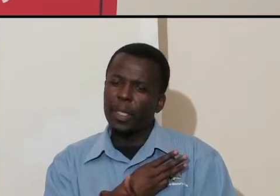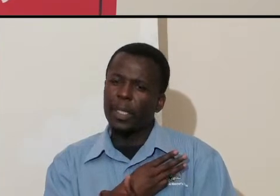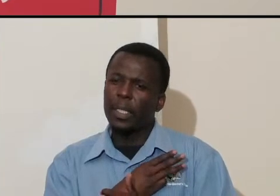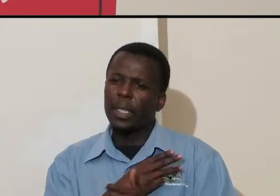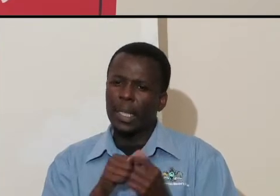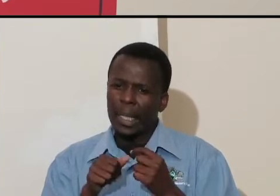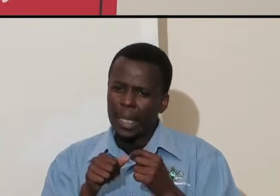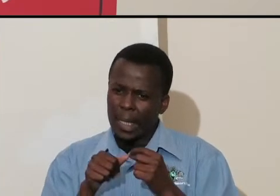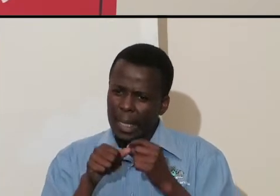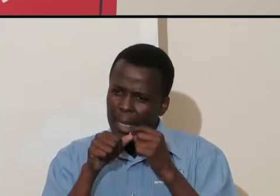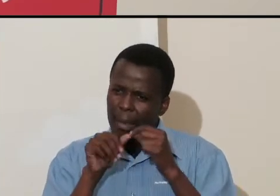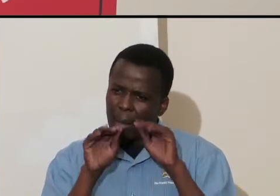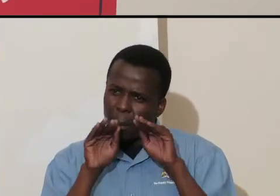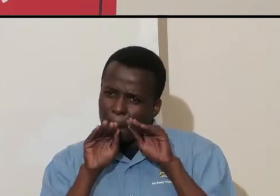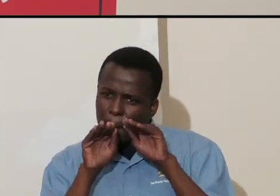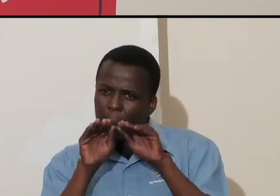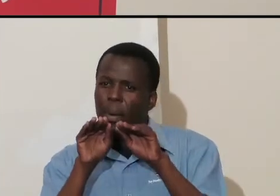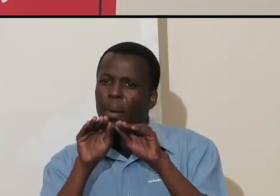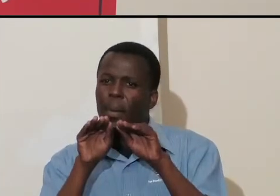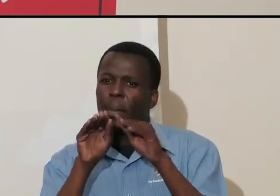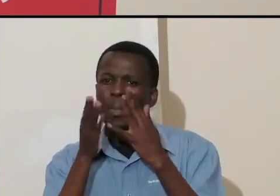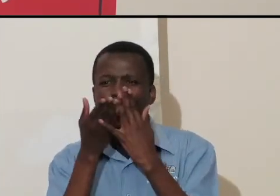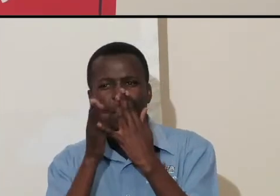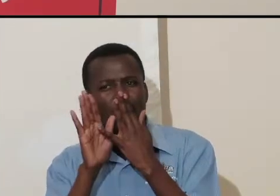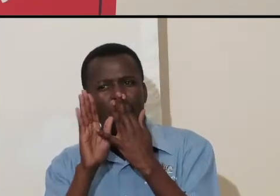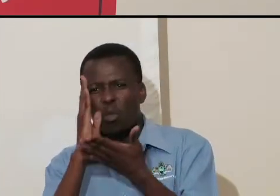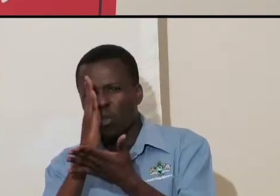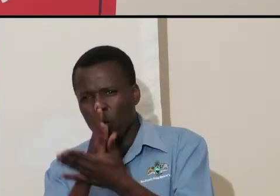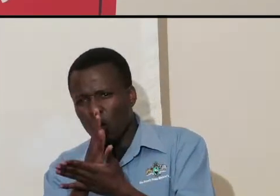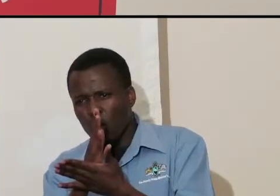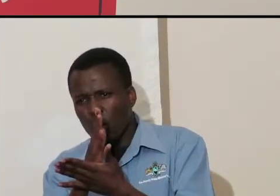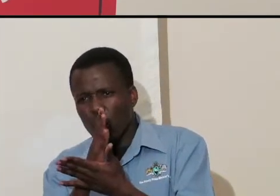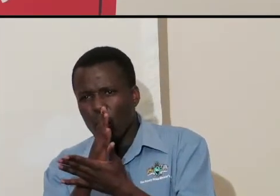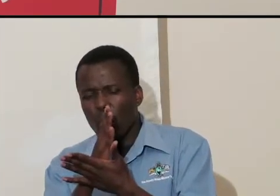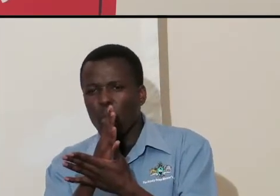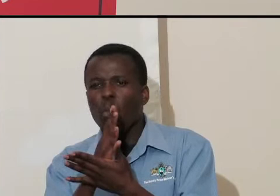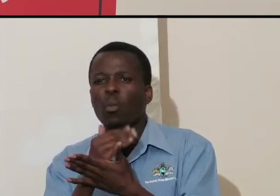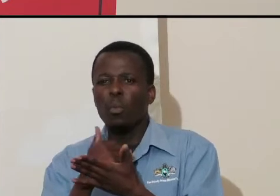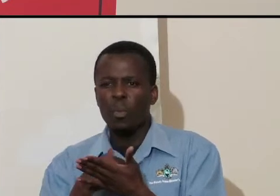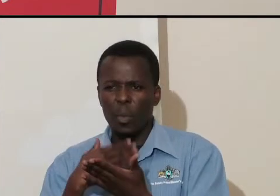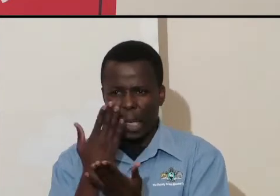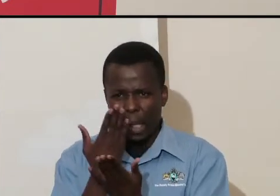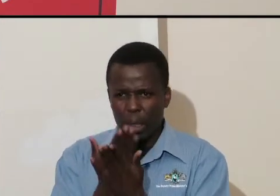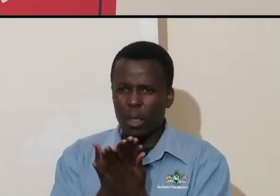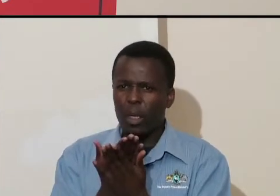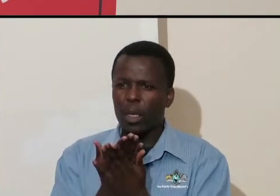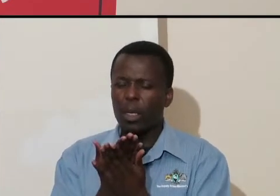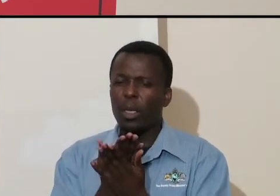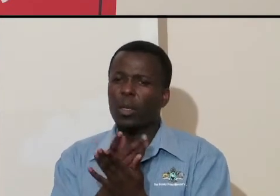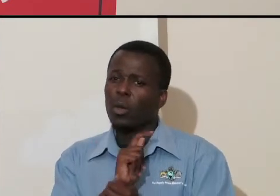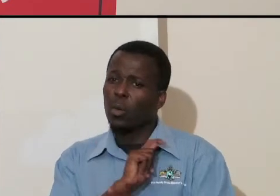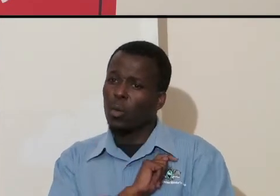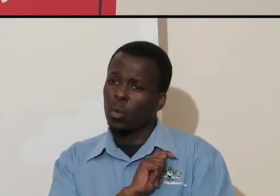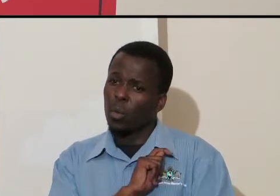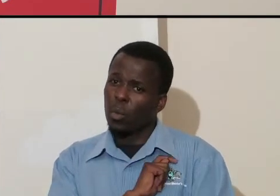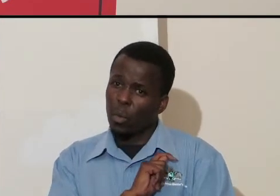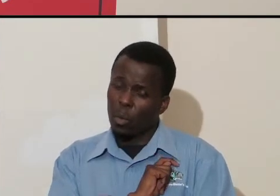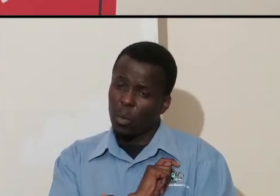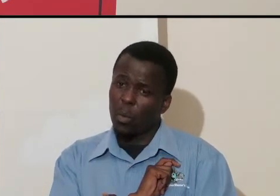norms and stigma and discrimination. Let us utilize the full potential of